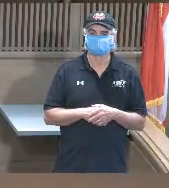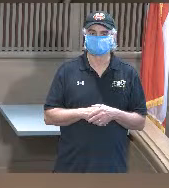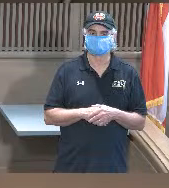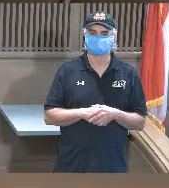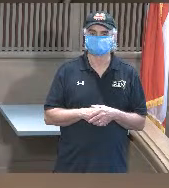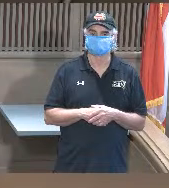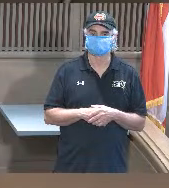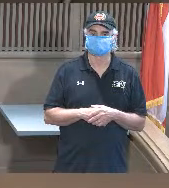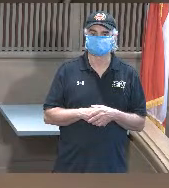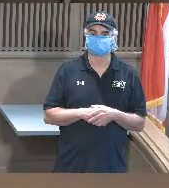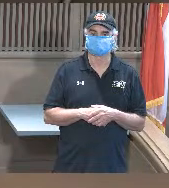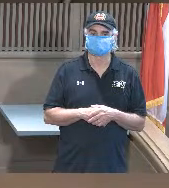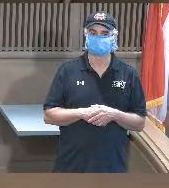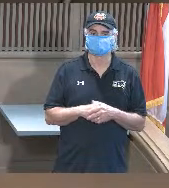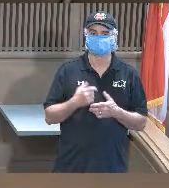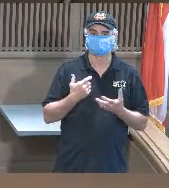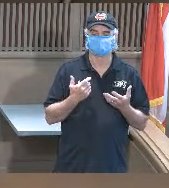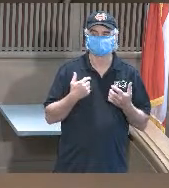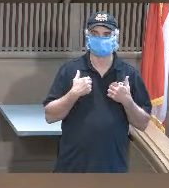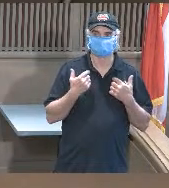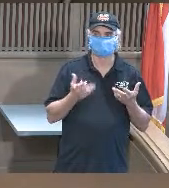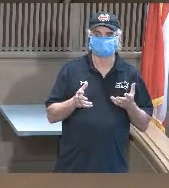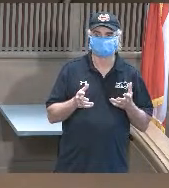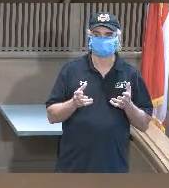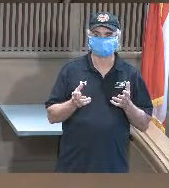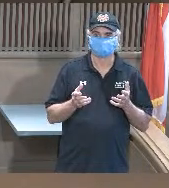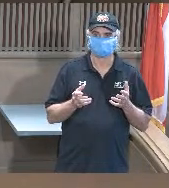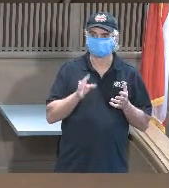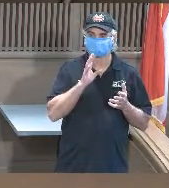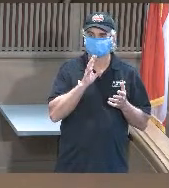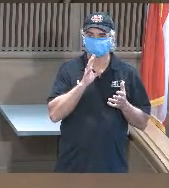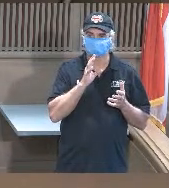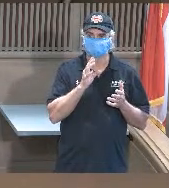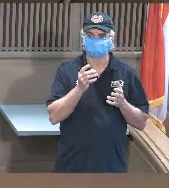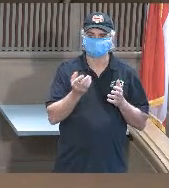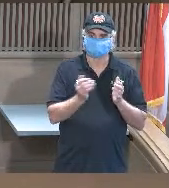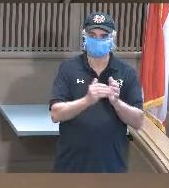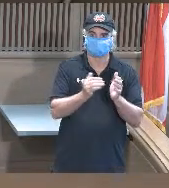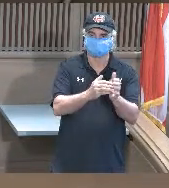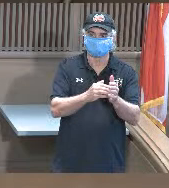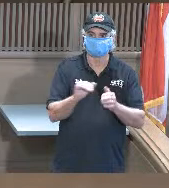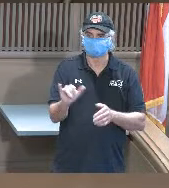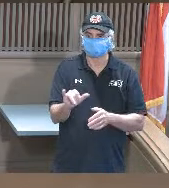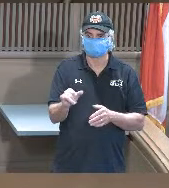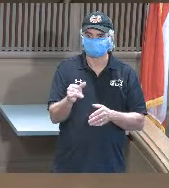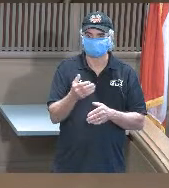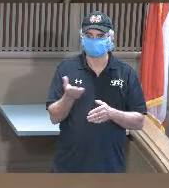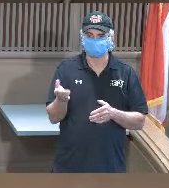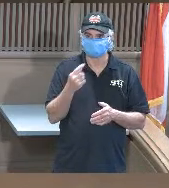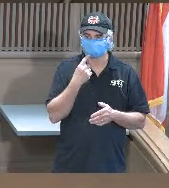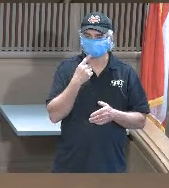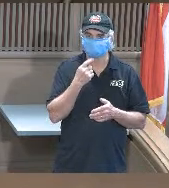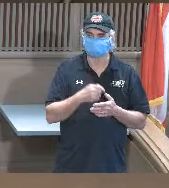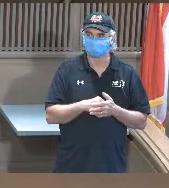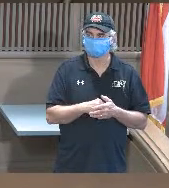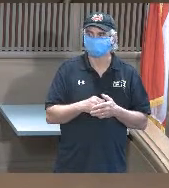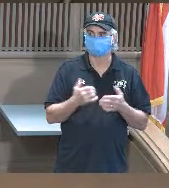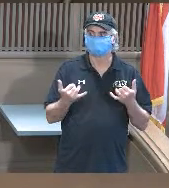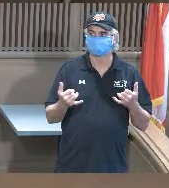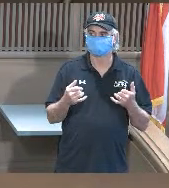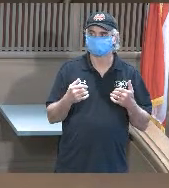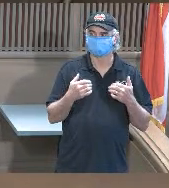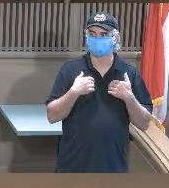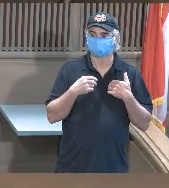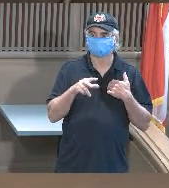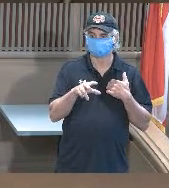I don't want to repeat everything that everyone else has said. I agree that the vaccination works. Right now, we at